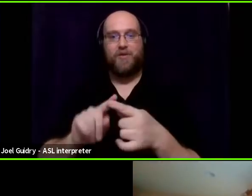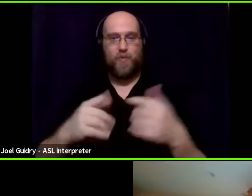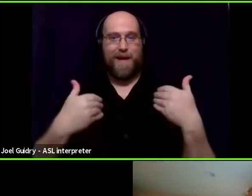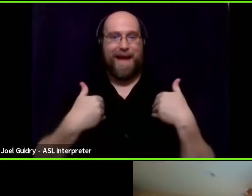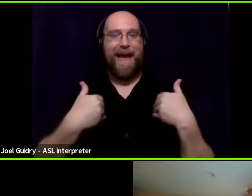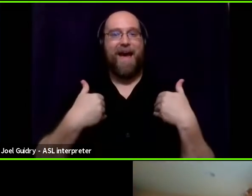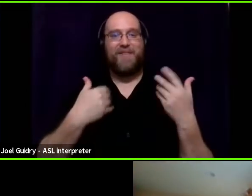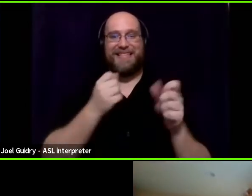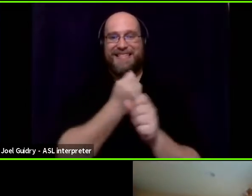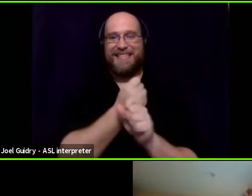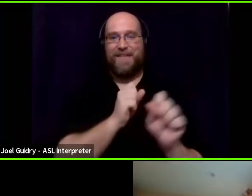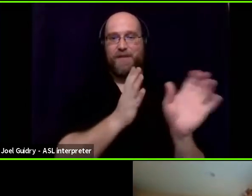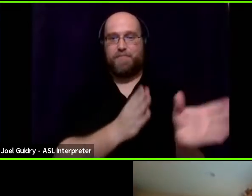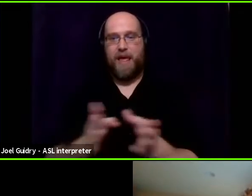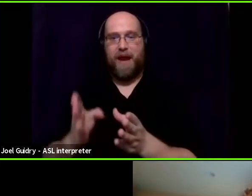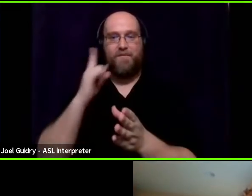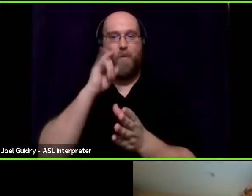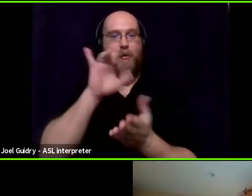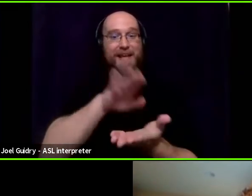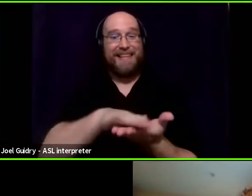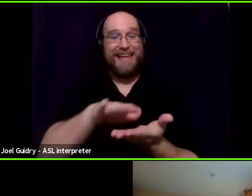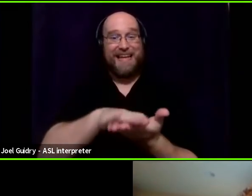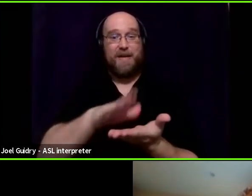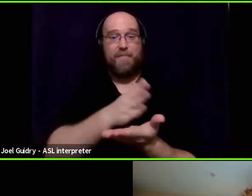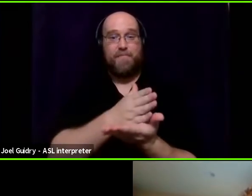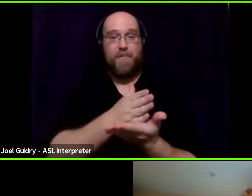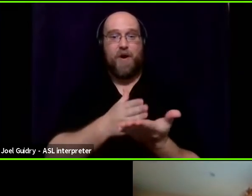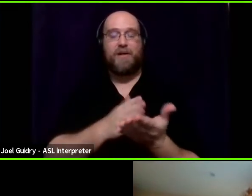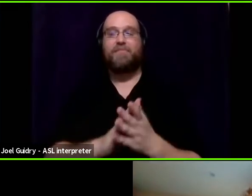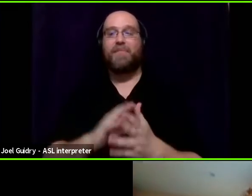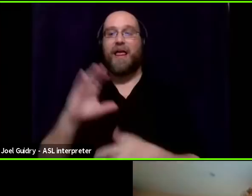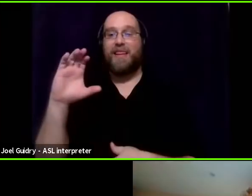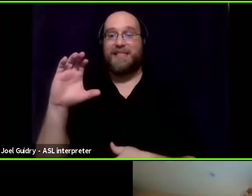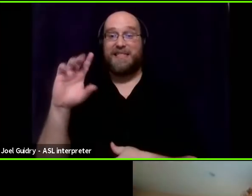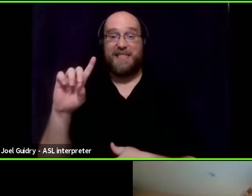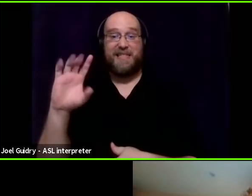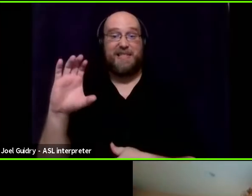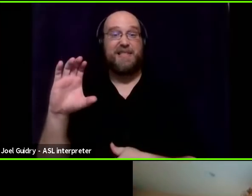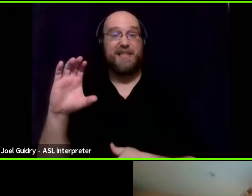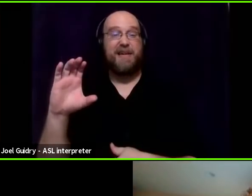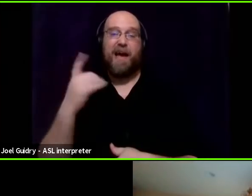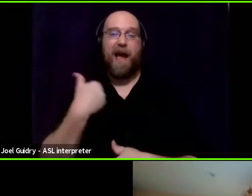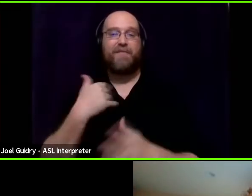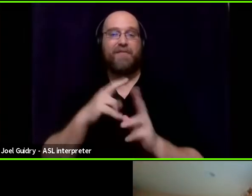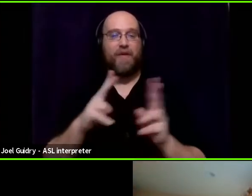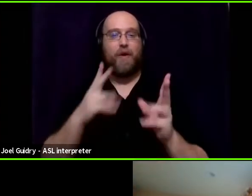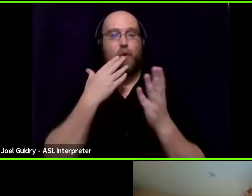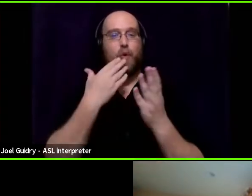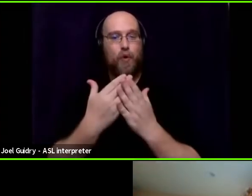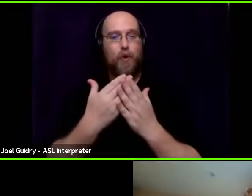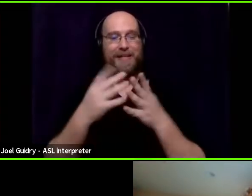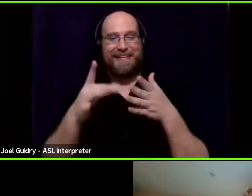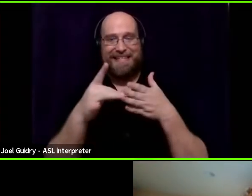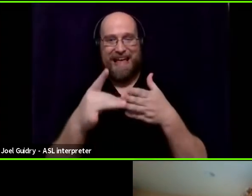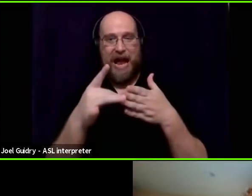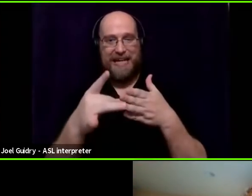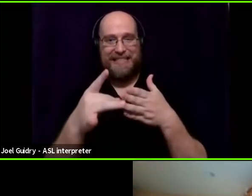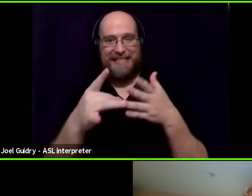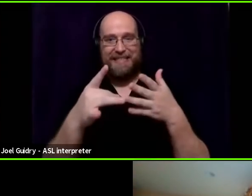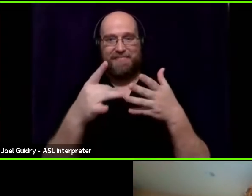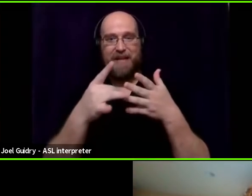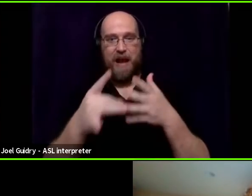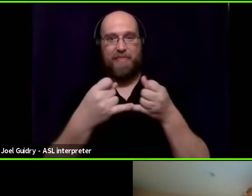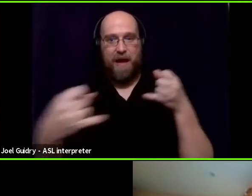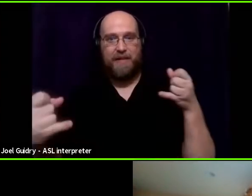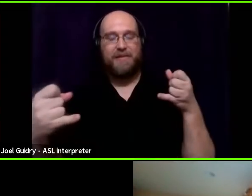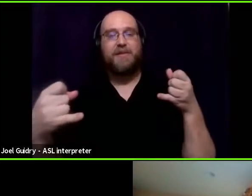part of it. And the CDC has some very good guidance out there in regards to what needs to be part